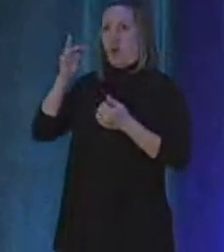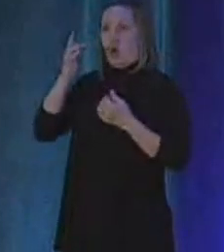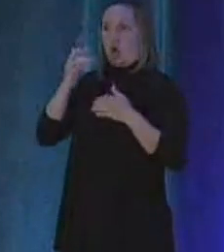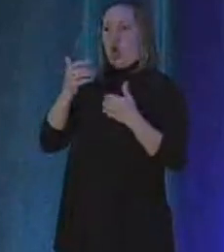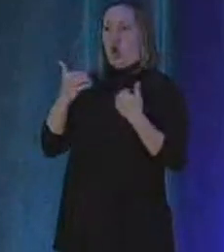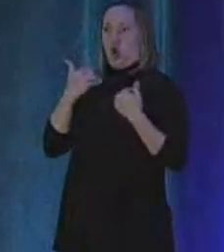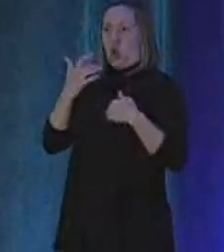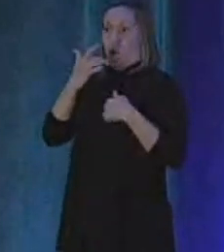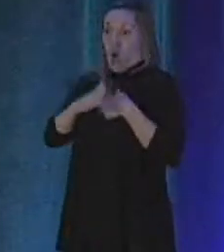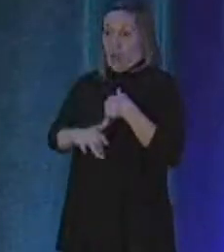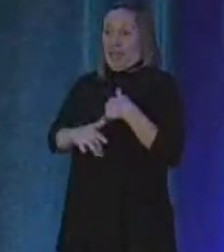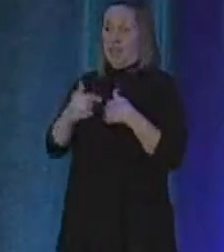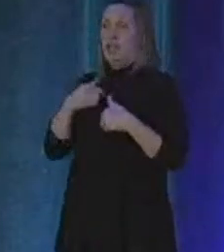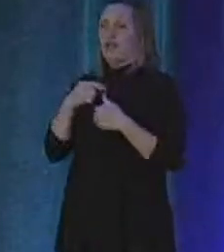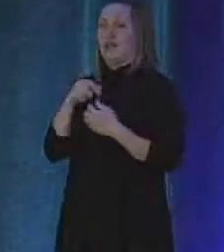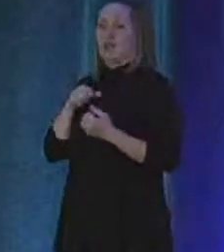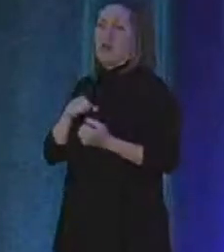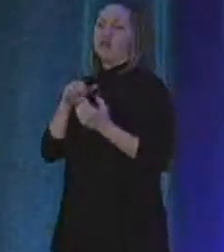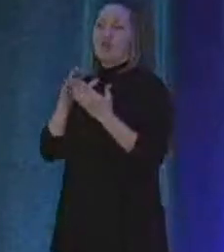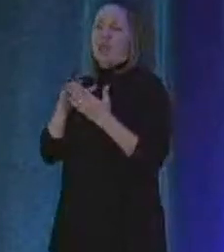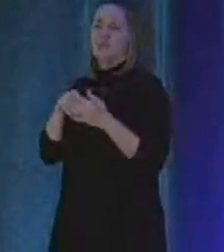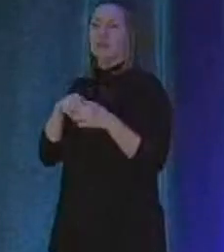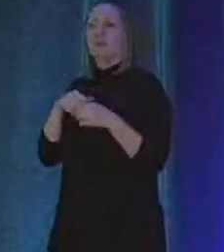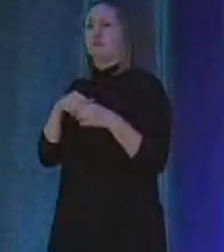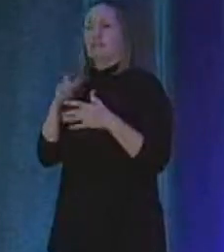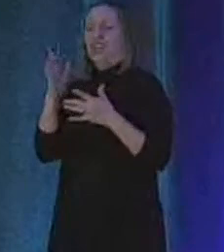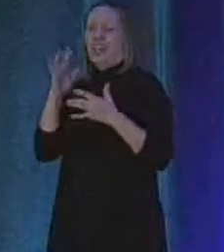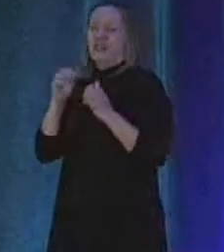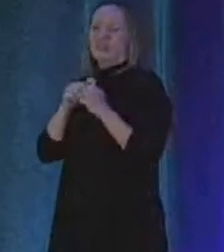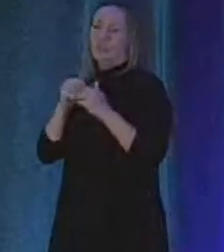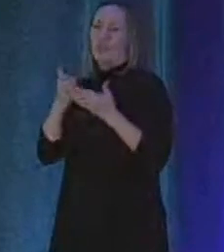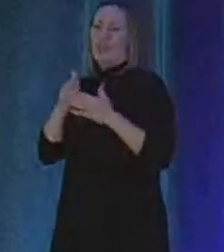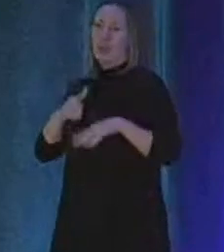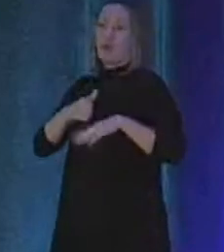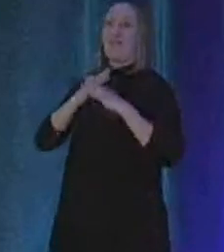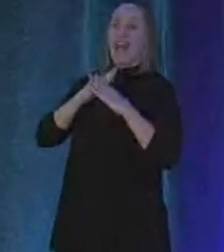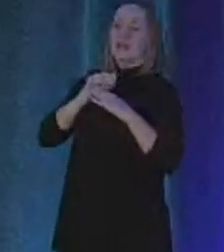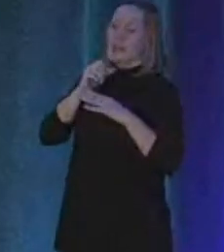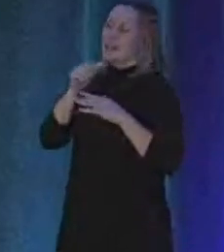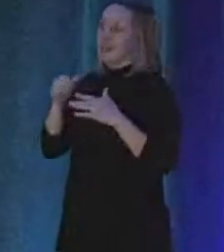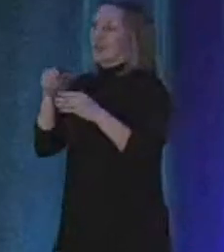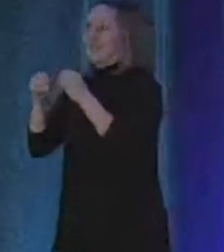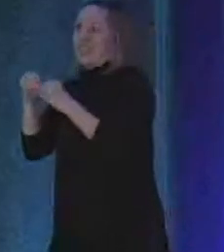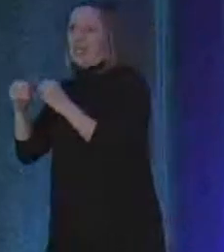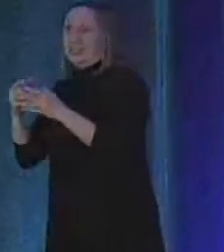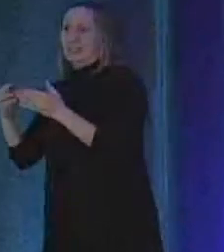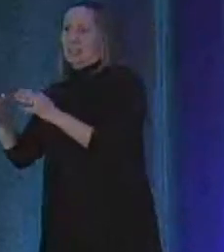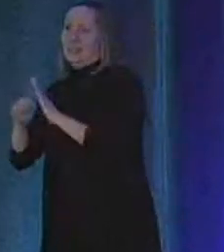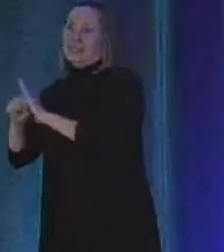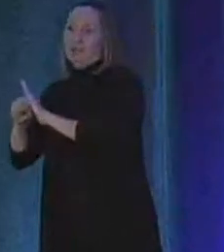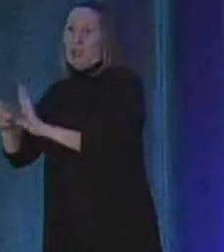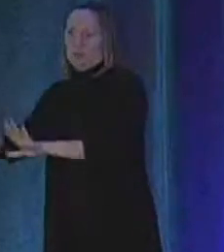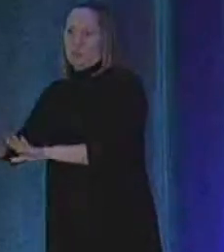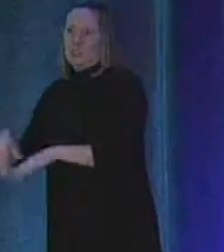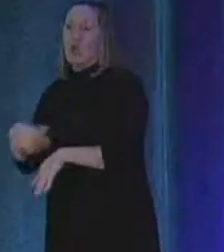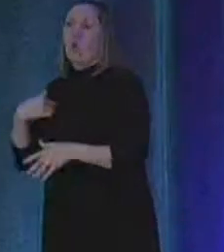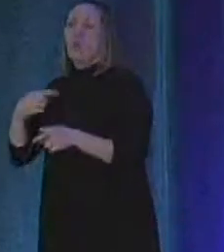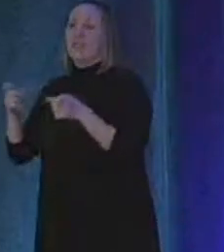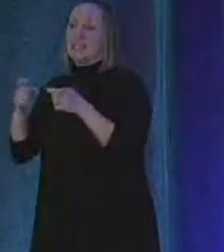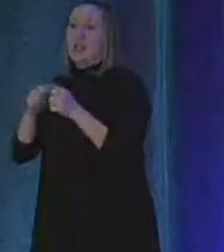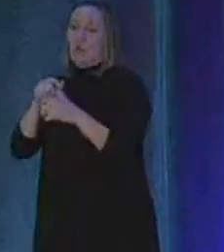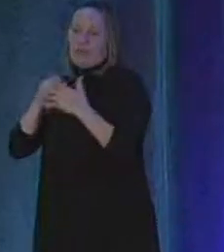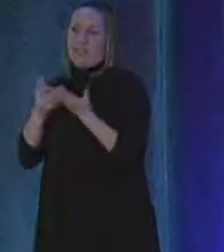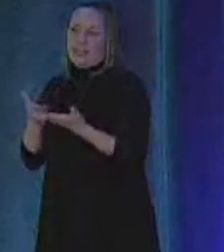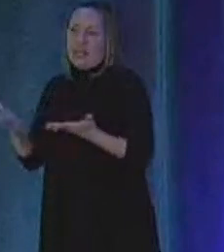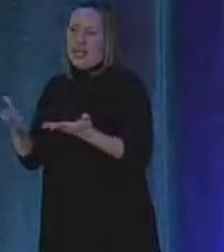address the illness with preventative measures instead of trying to cure the symptoms. We can deal with these things